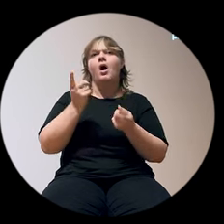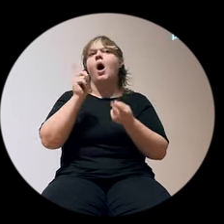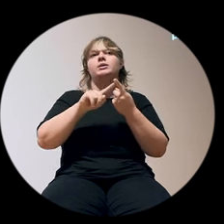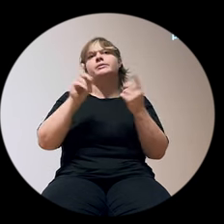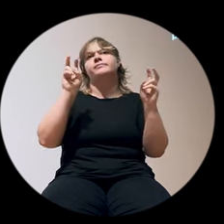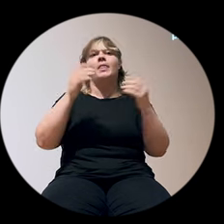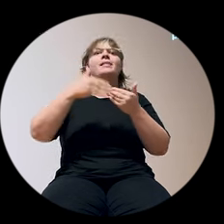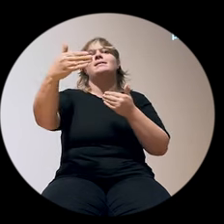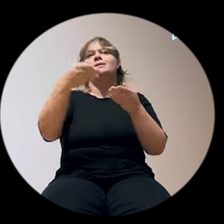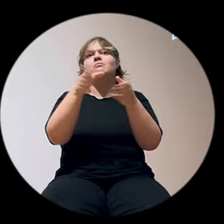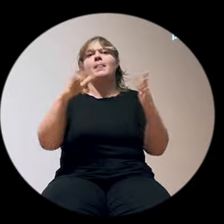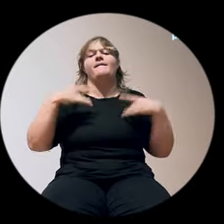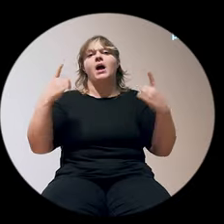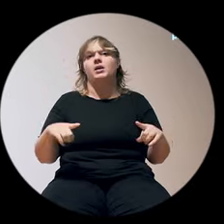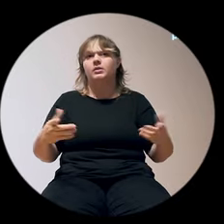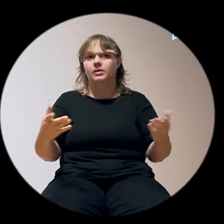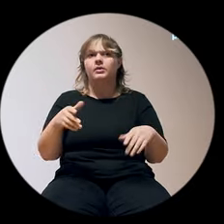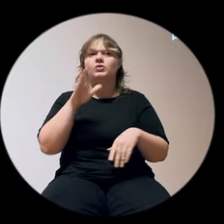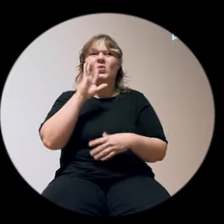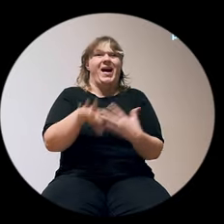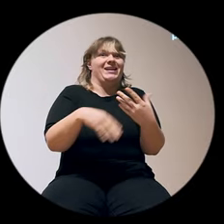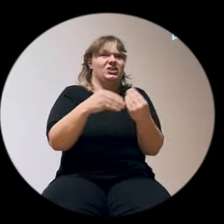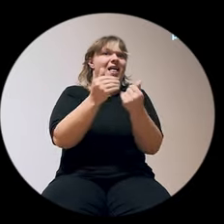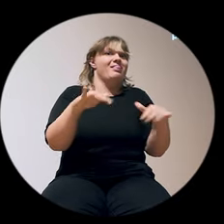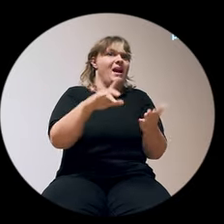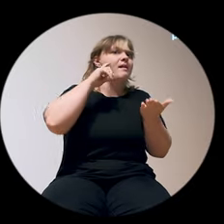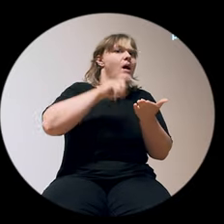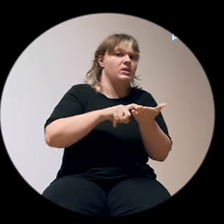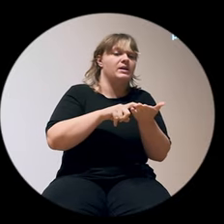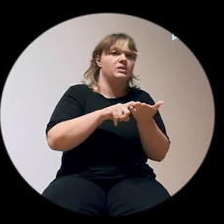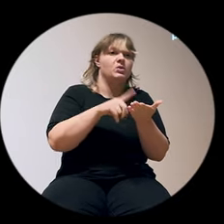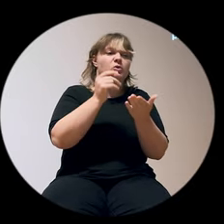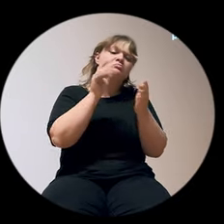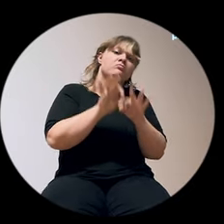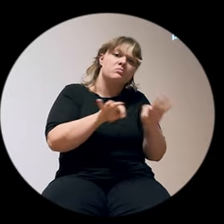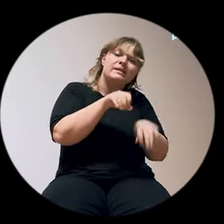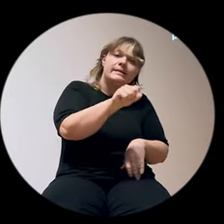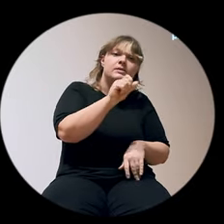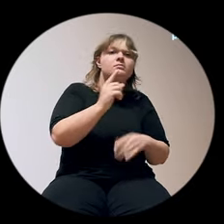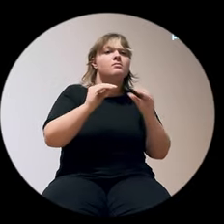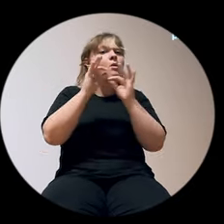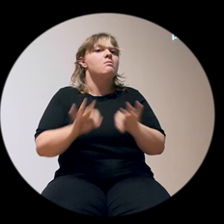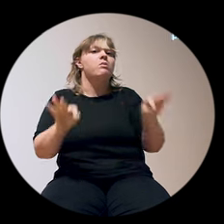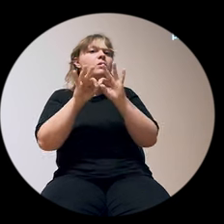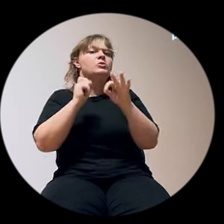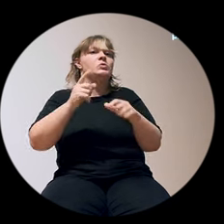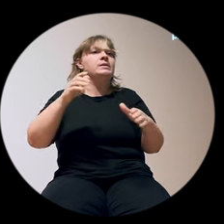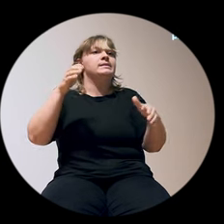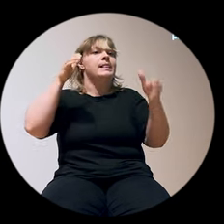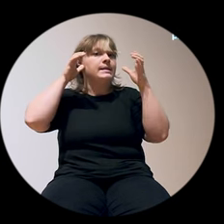public event. And so in addition to land acknowledgements, which are important, it's even more important, I think, to listen